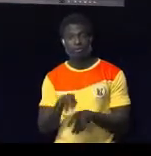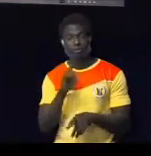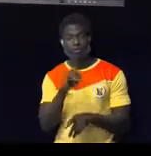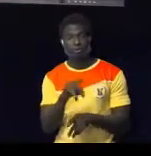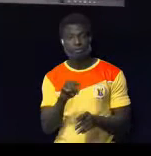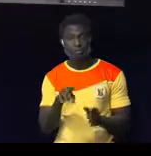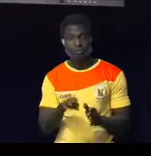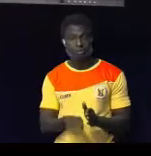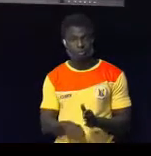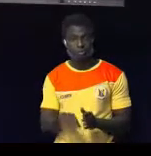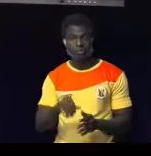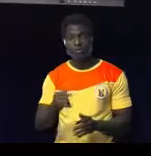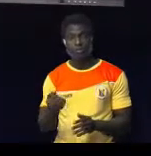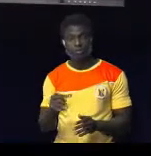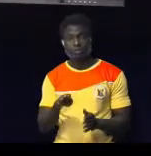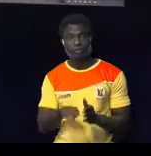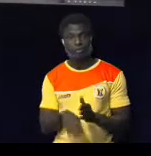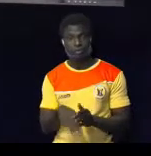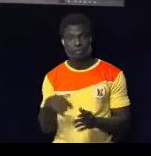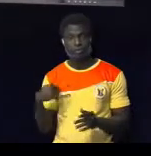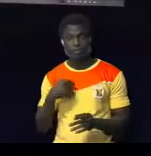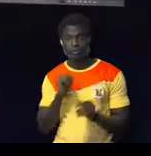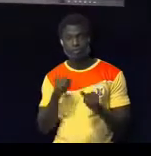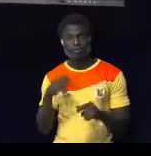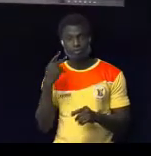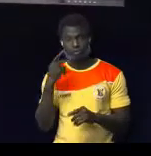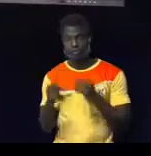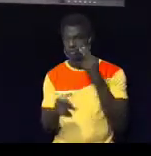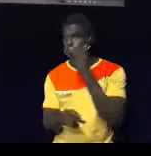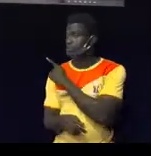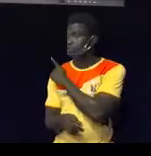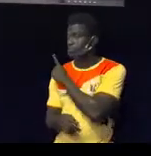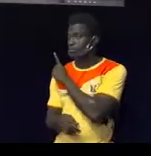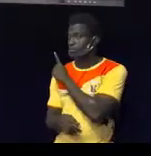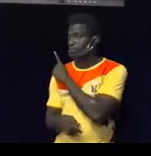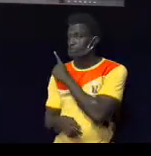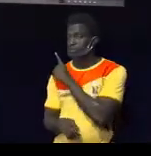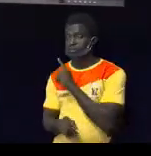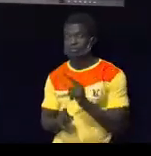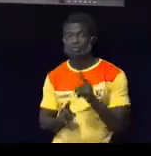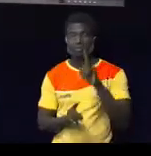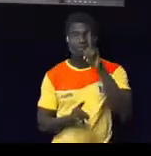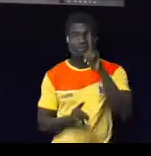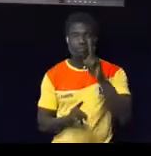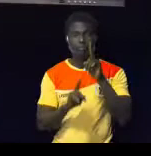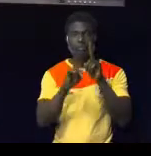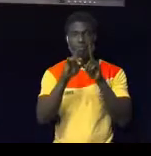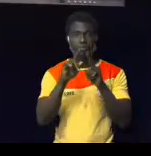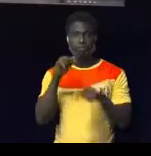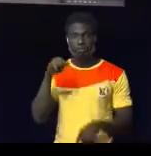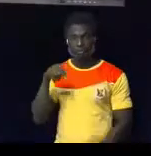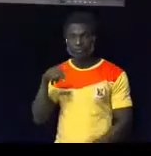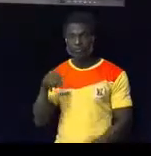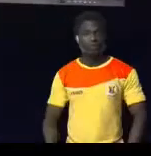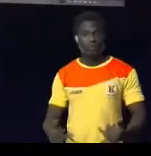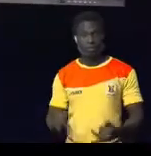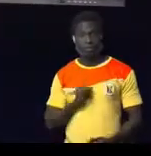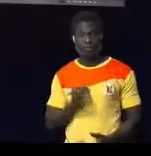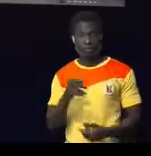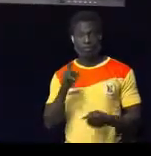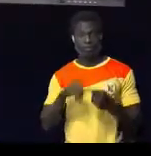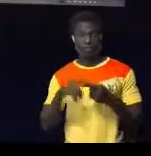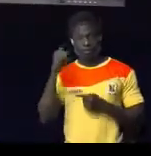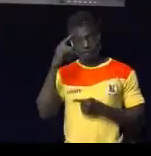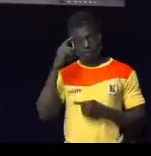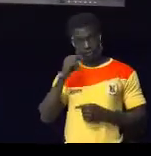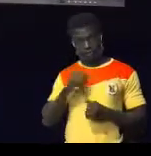one quantity decreases, the other decreases. As you can see in this arrow, one goes up, one goes up, one comes down, one comes down. Now I